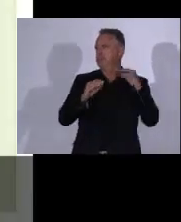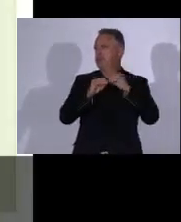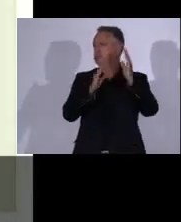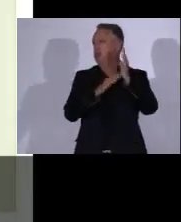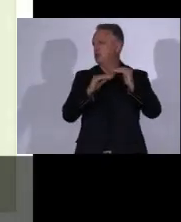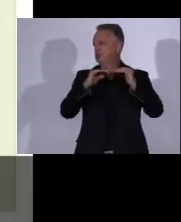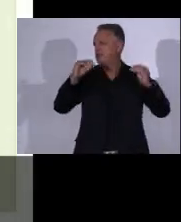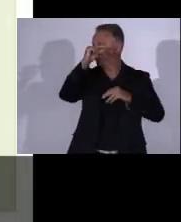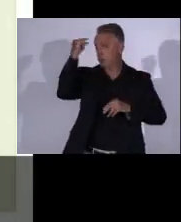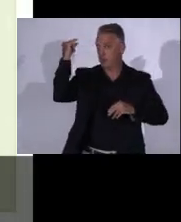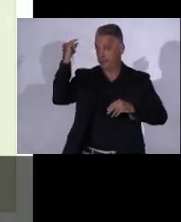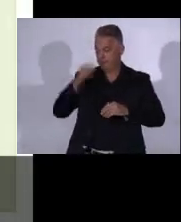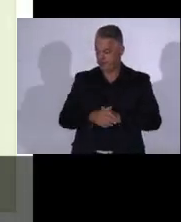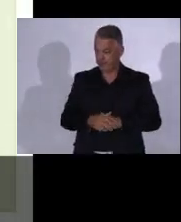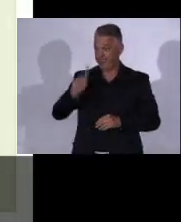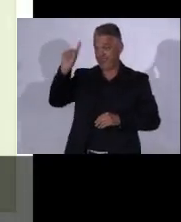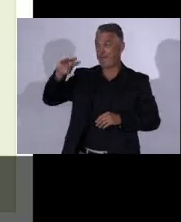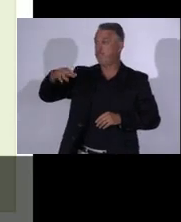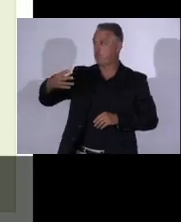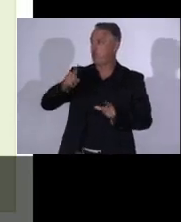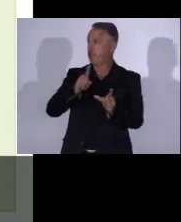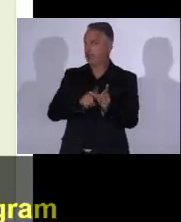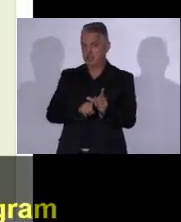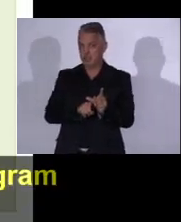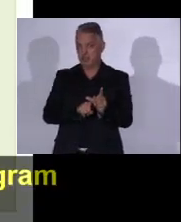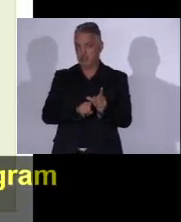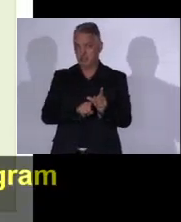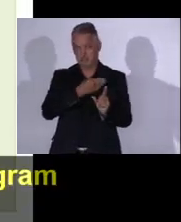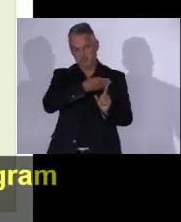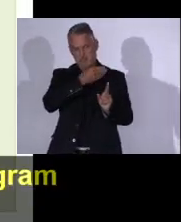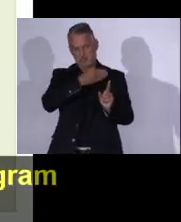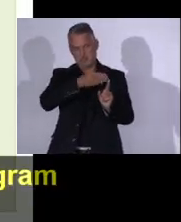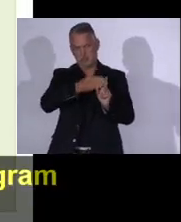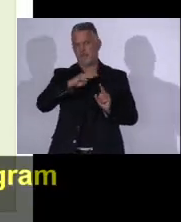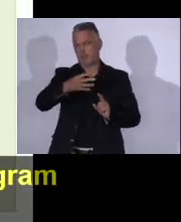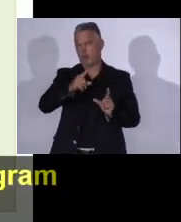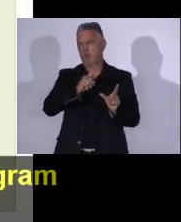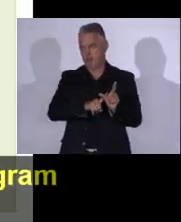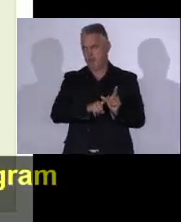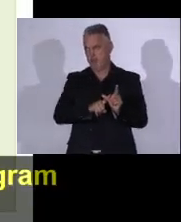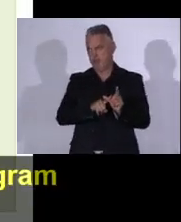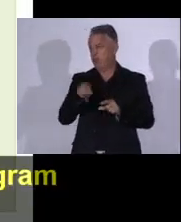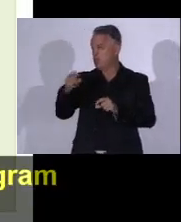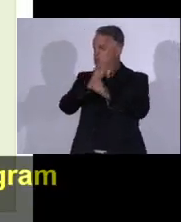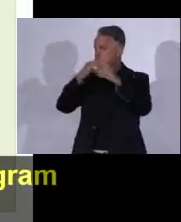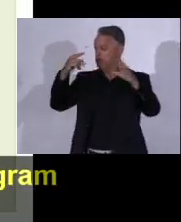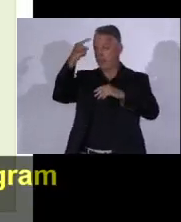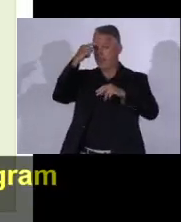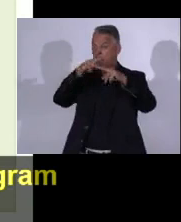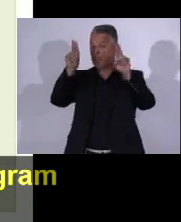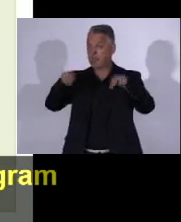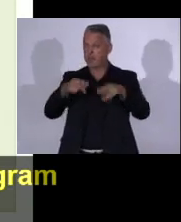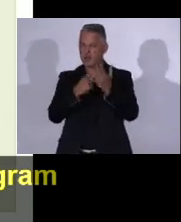get through this program now in its fourth year, accommodation is important. So if you think of a camp, a lot of folks will think of something fairly